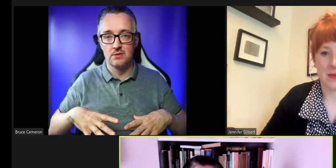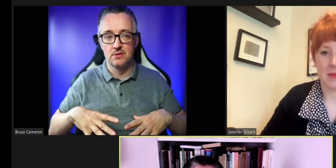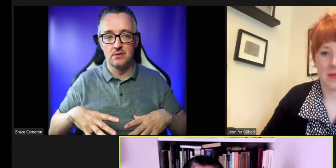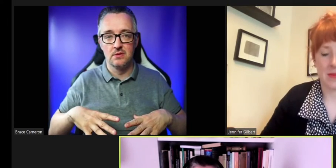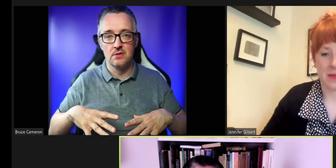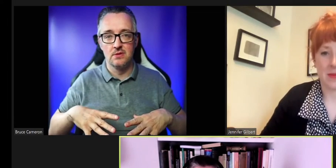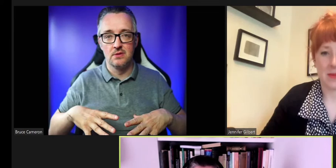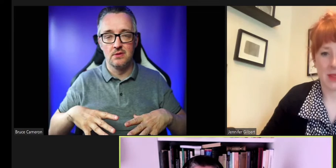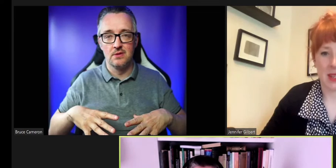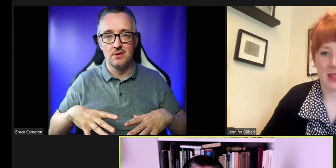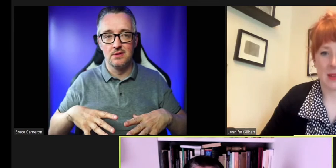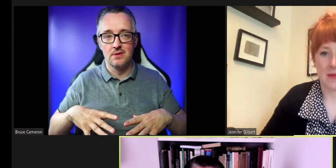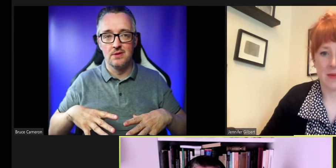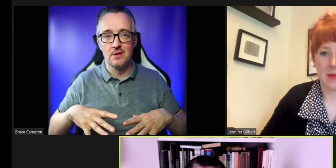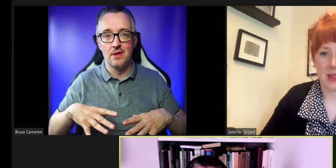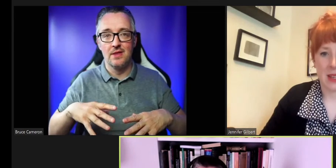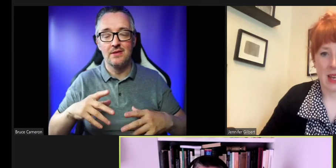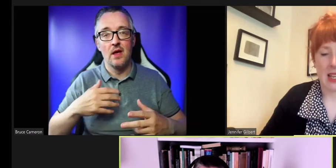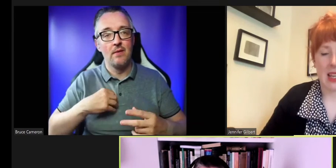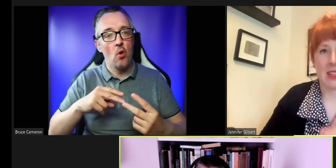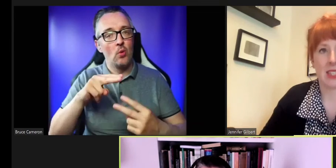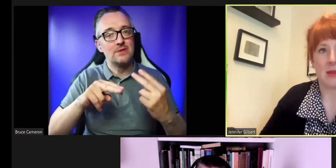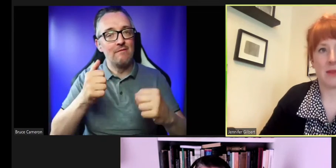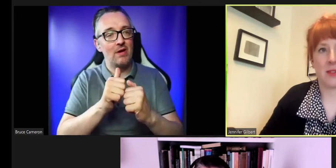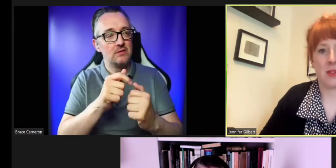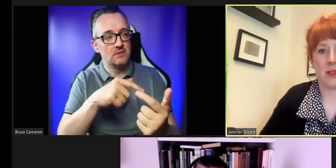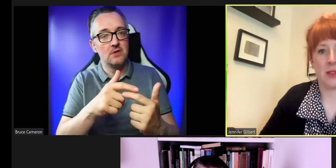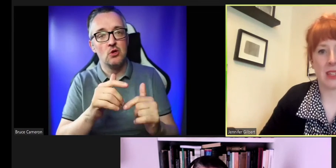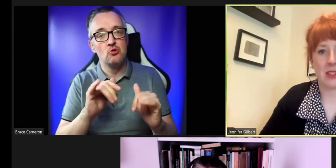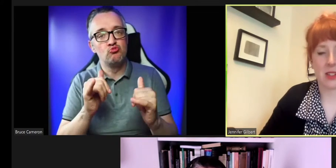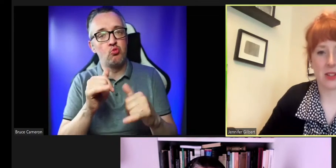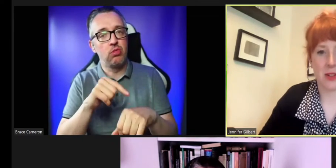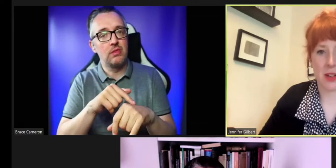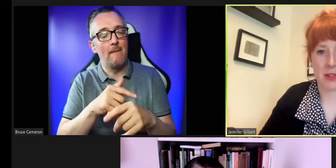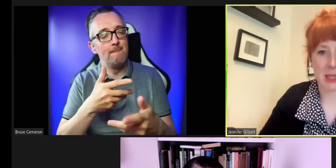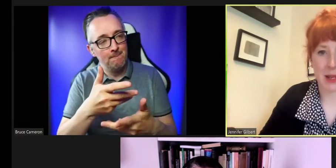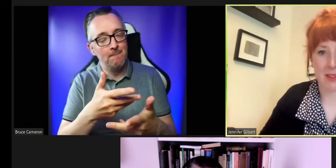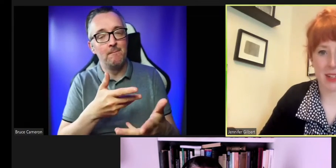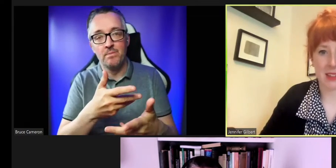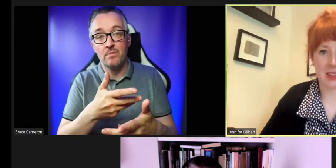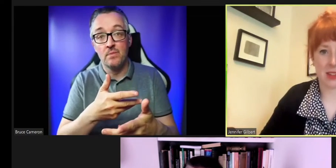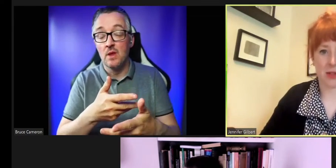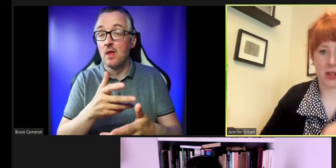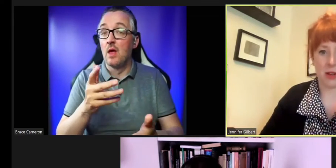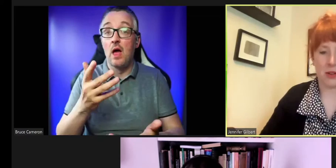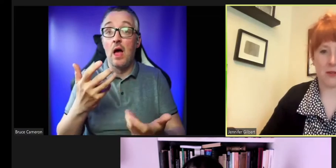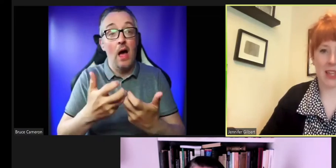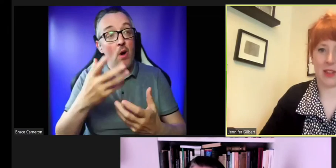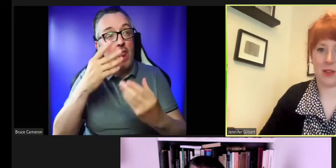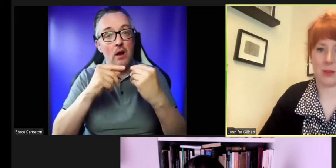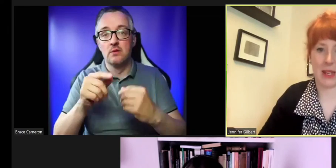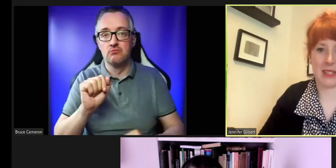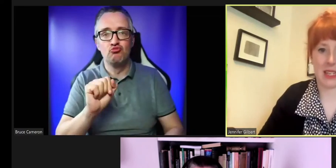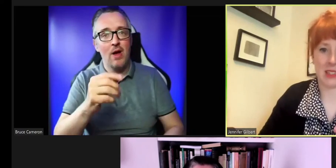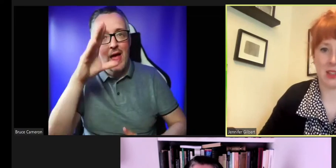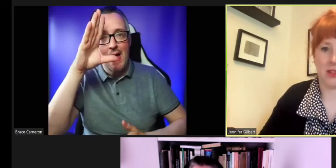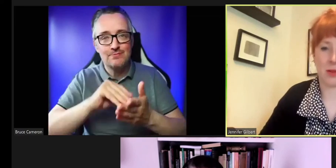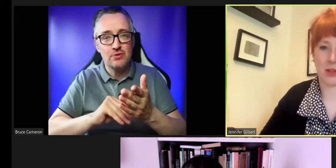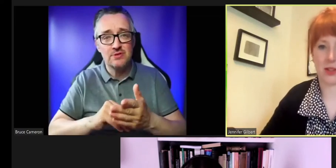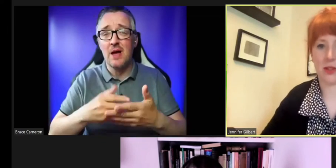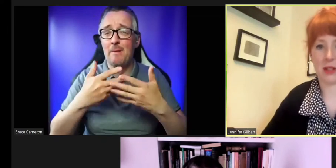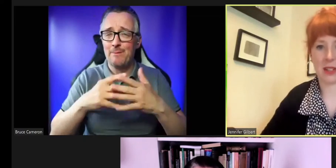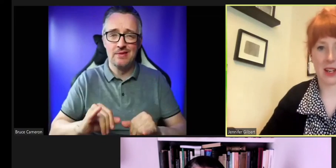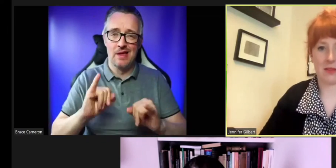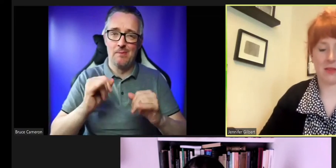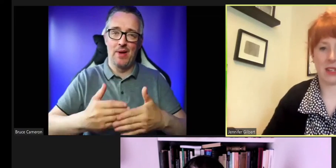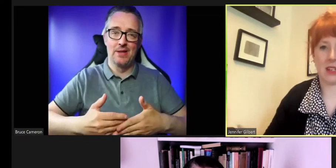social time with another autistic friend. Yeah. And like you said before, that's just through your experience and through, you know, you've had those bad days and you've